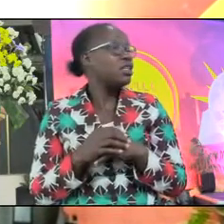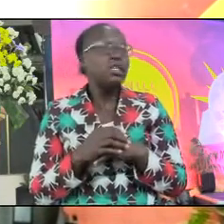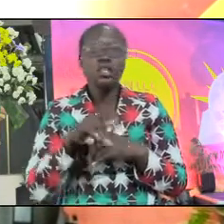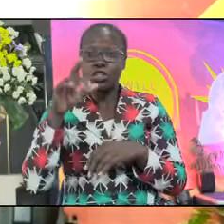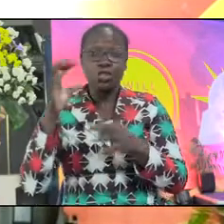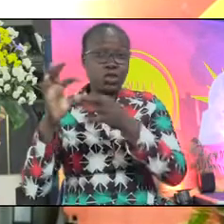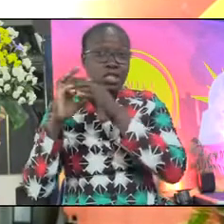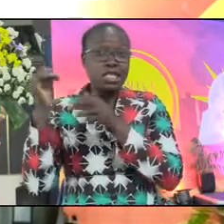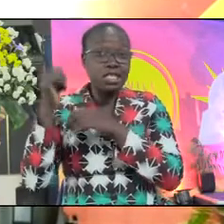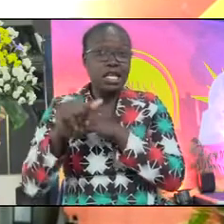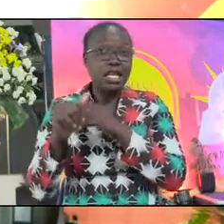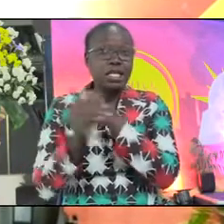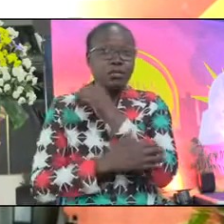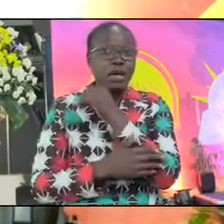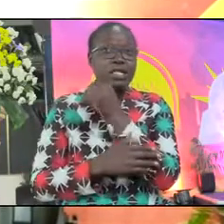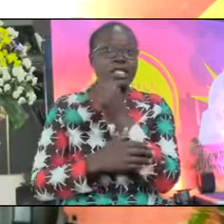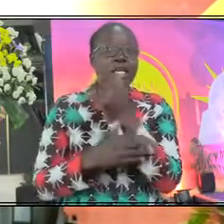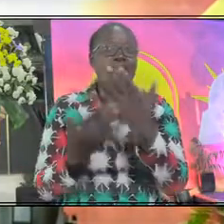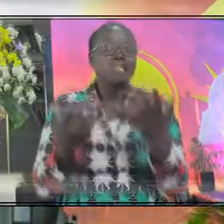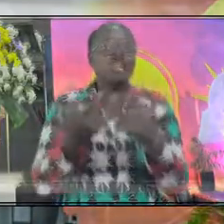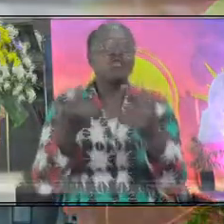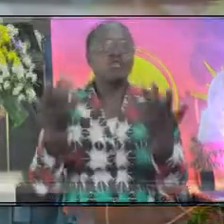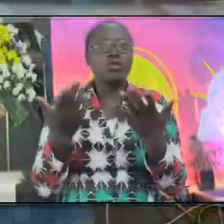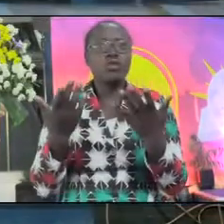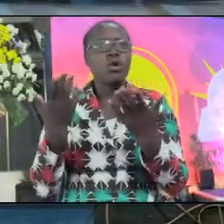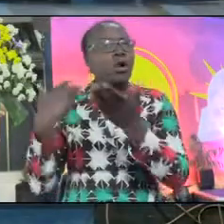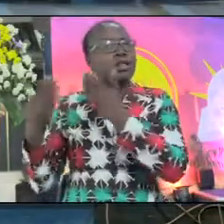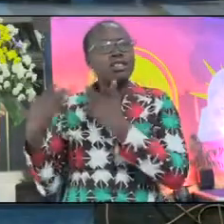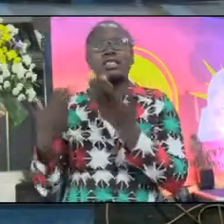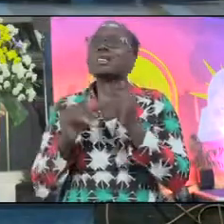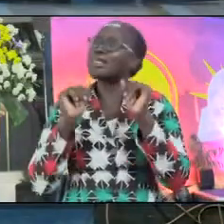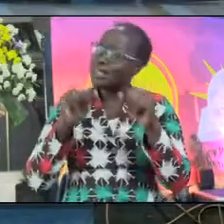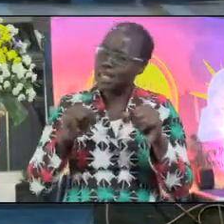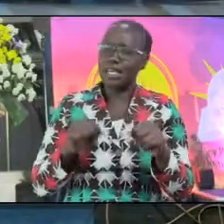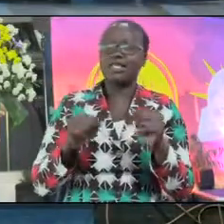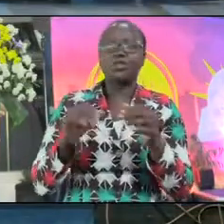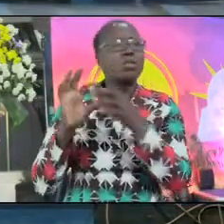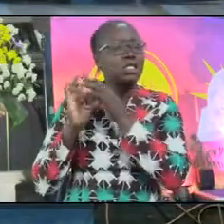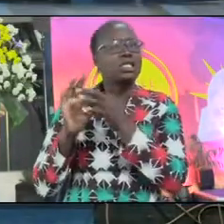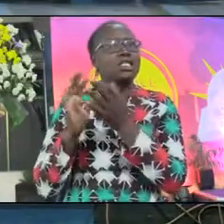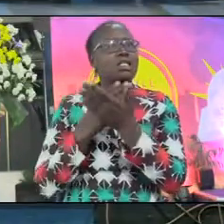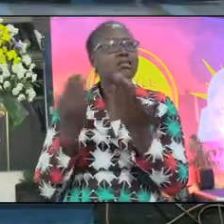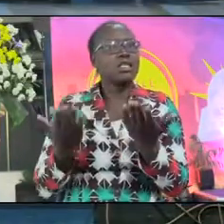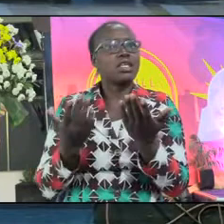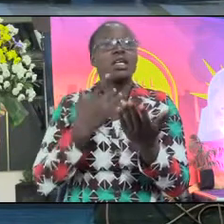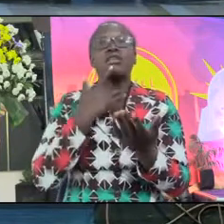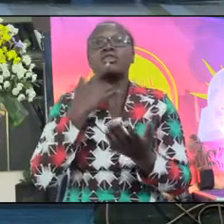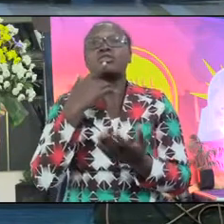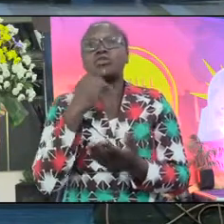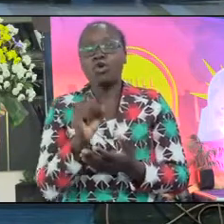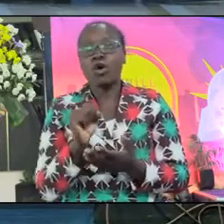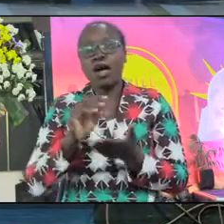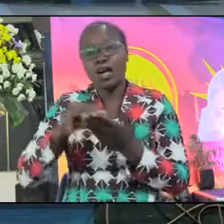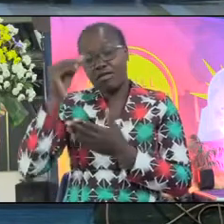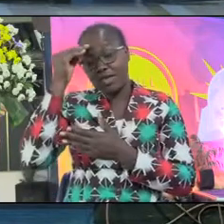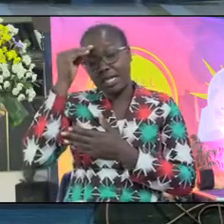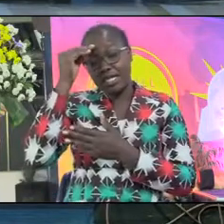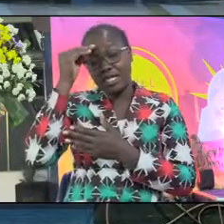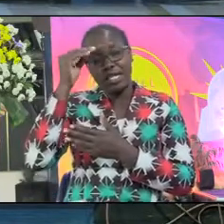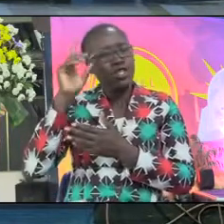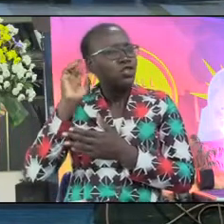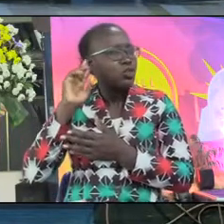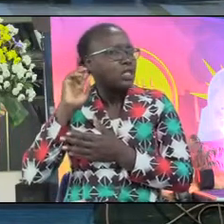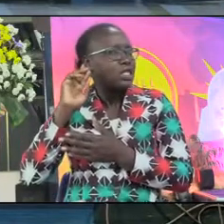you. Did you inherit any bad stuff from your ancestors? Yes, we did. And so I've learned